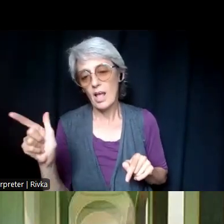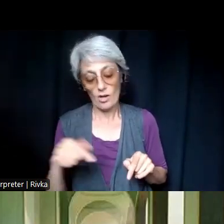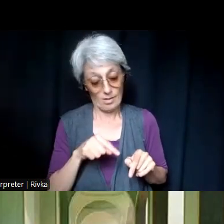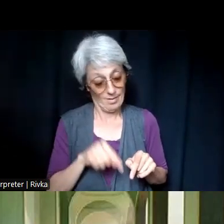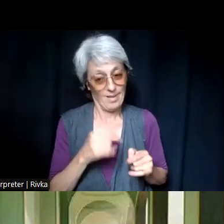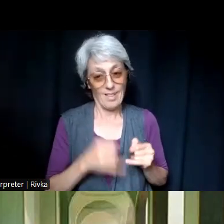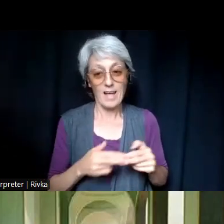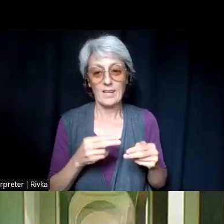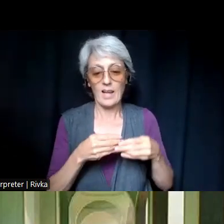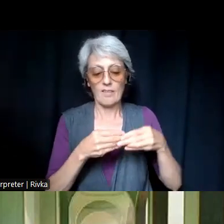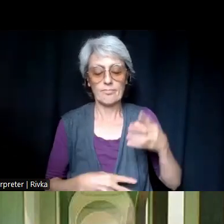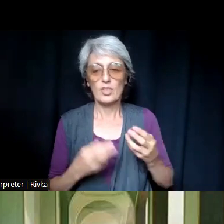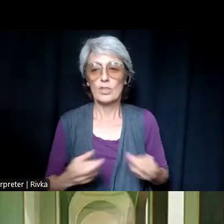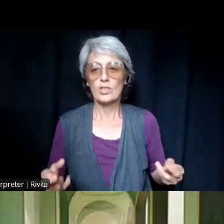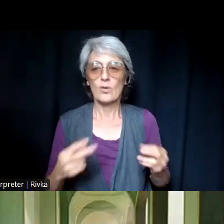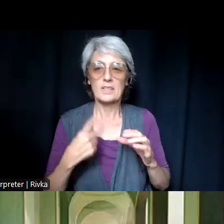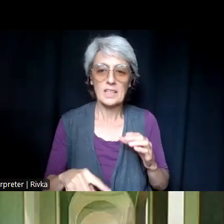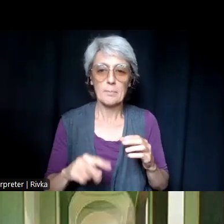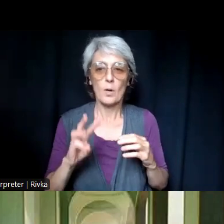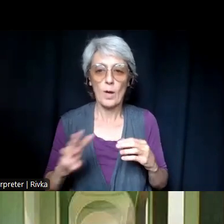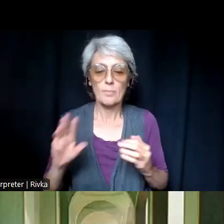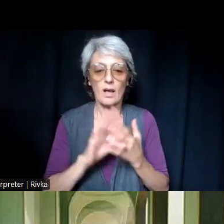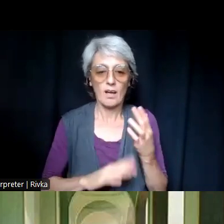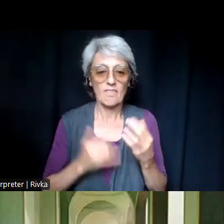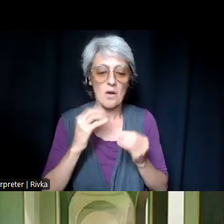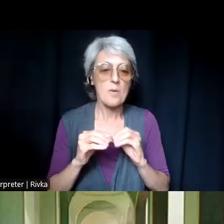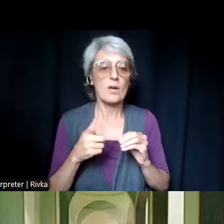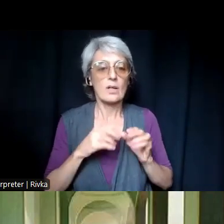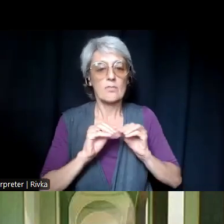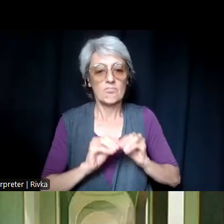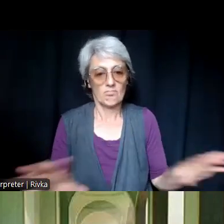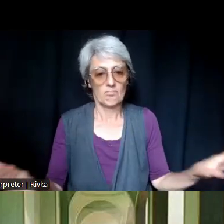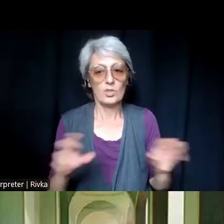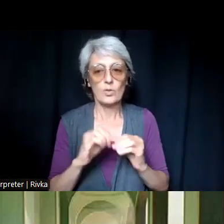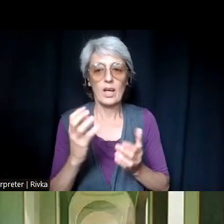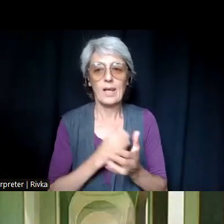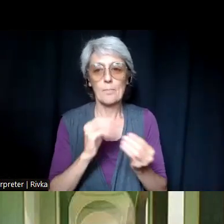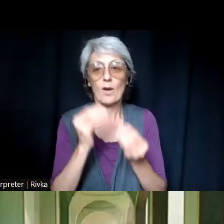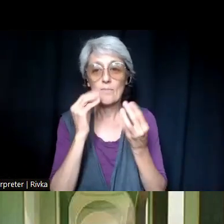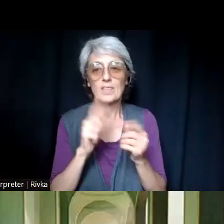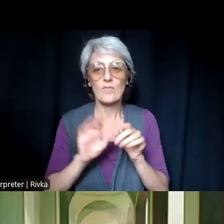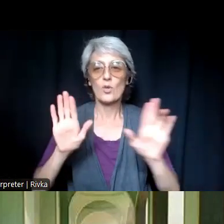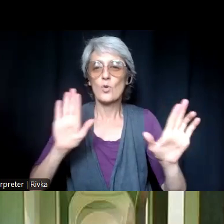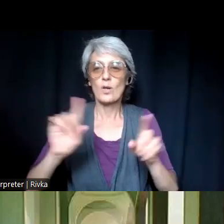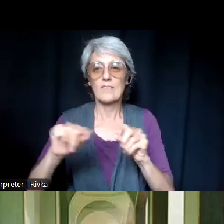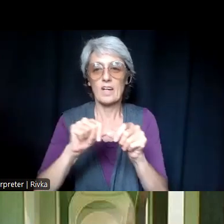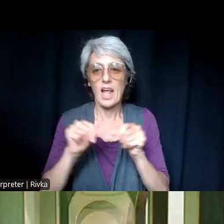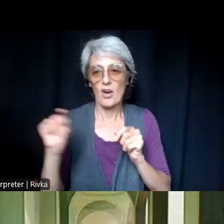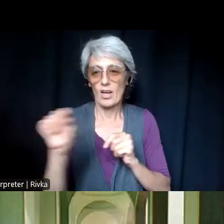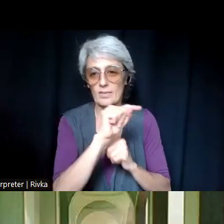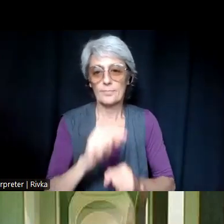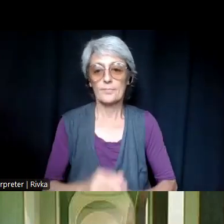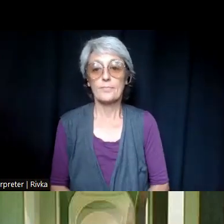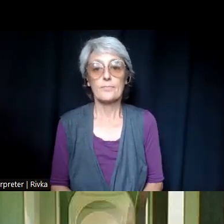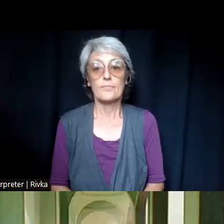pursue additional information as you would like for your jurisdiction. But there are new requirements that